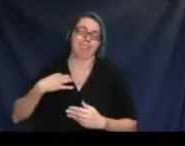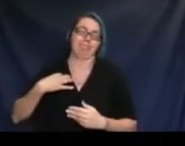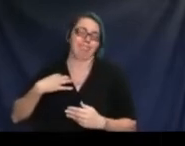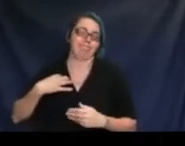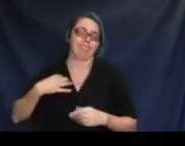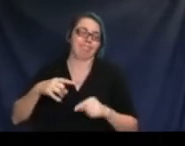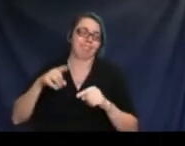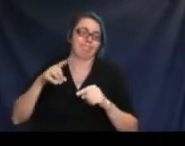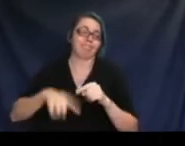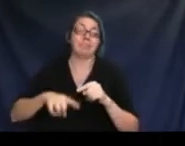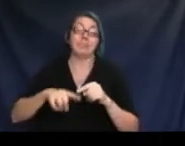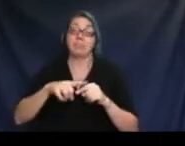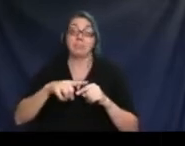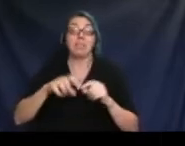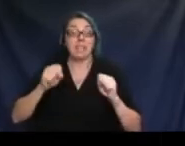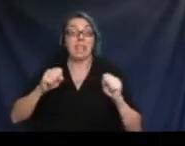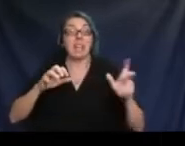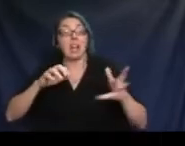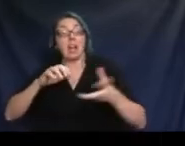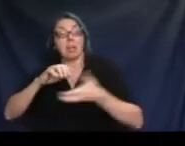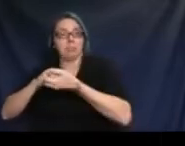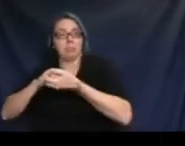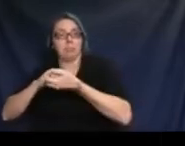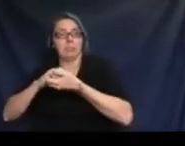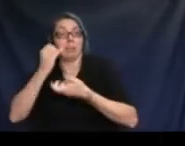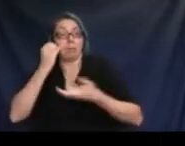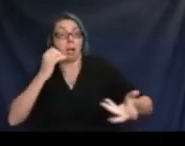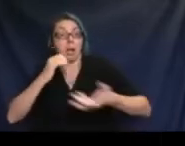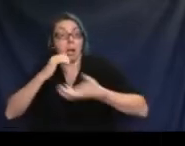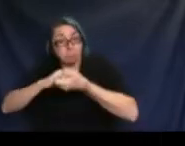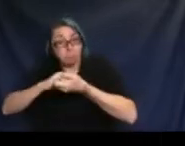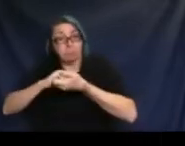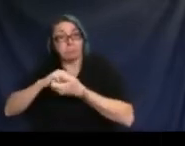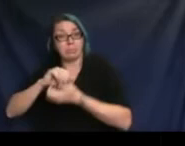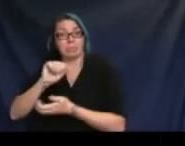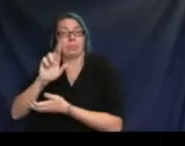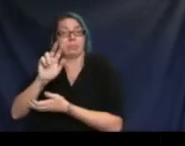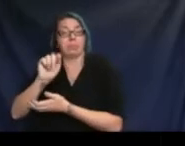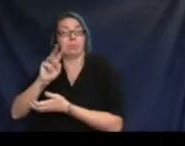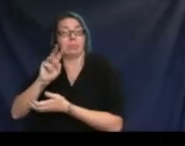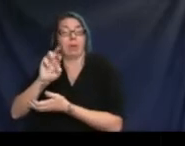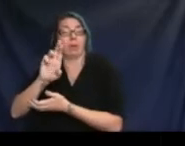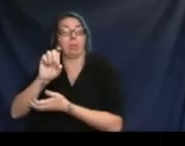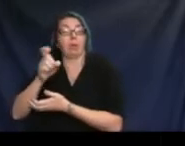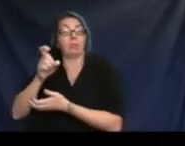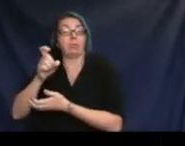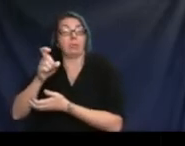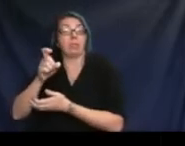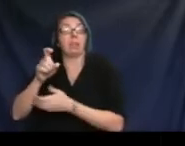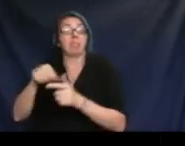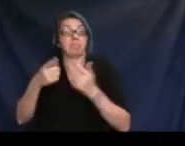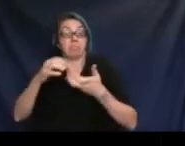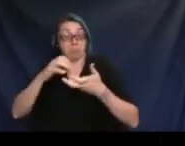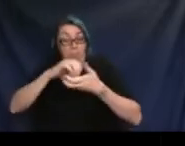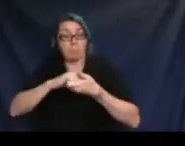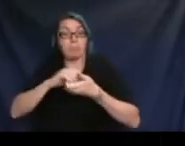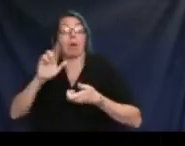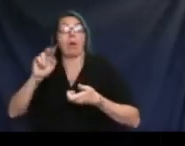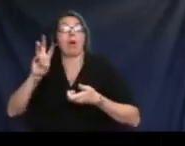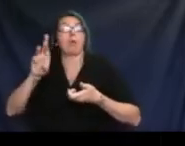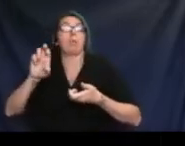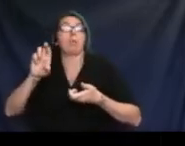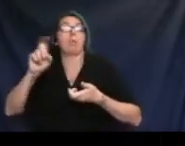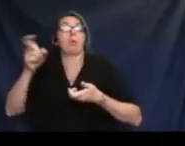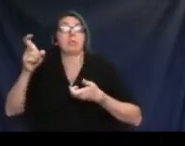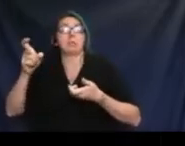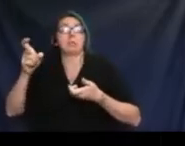with us, we ArtworxTO wants to make them part of the announcement, the quarterly announcements that will be coming out of the mayor's